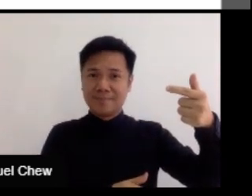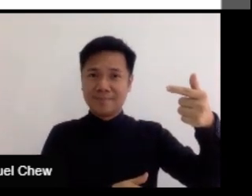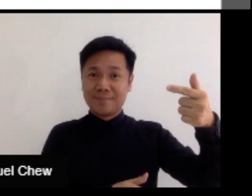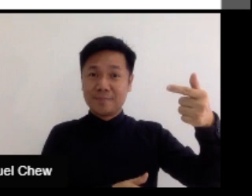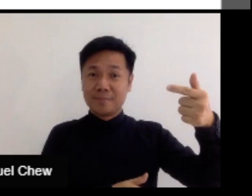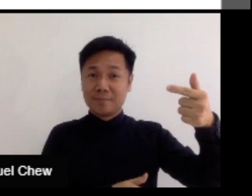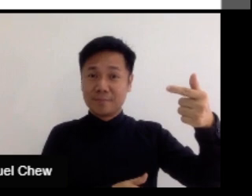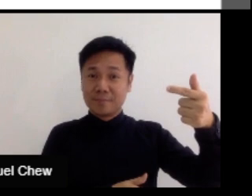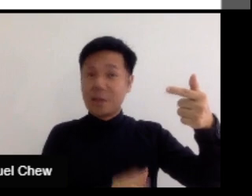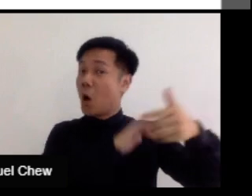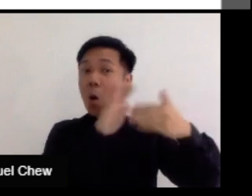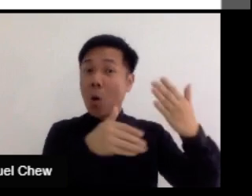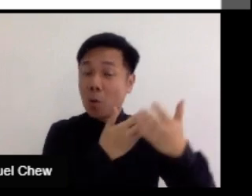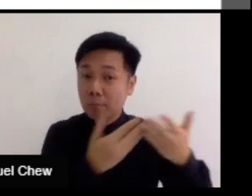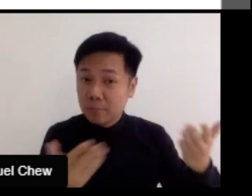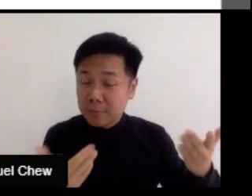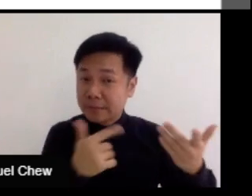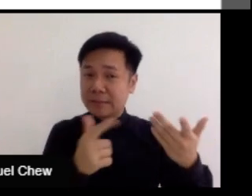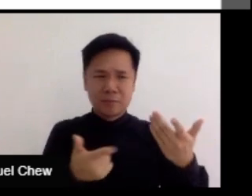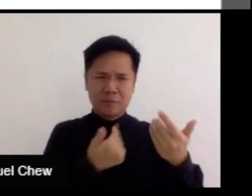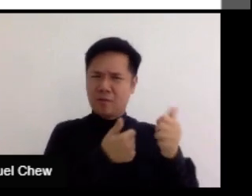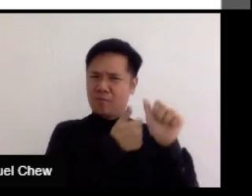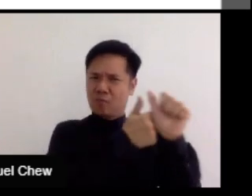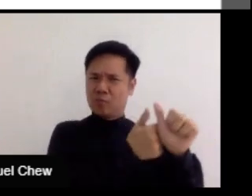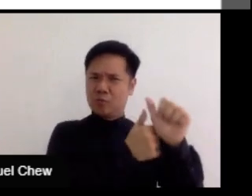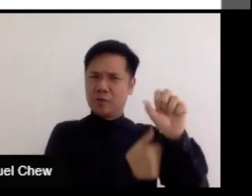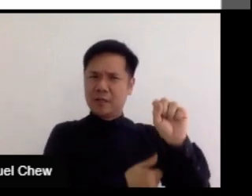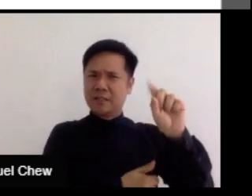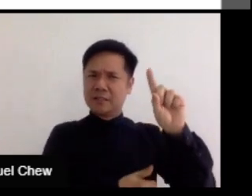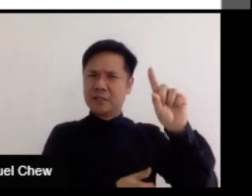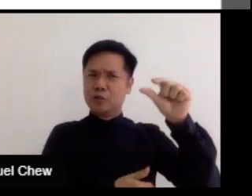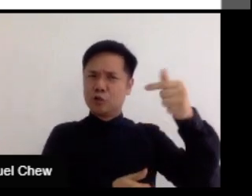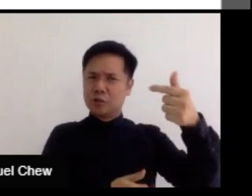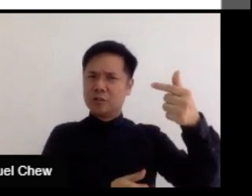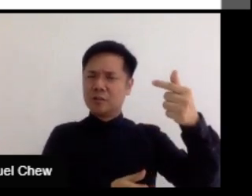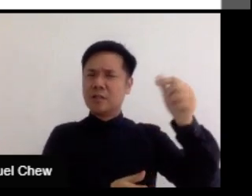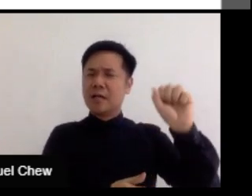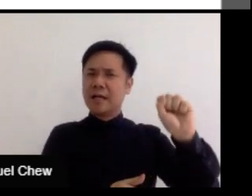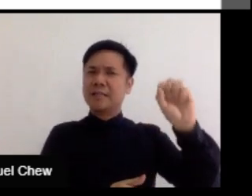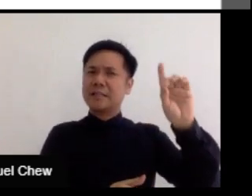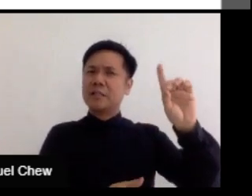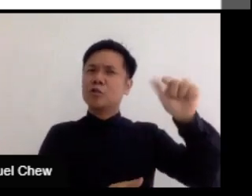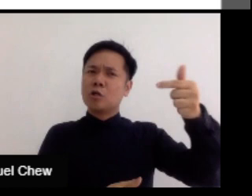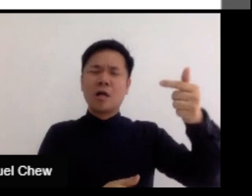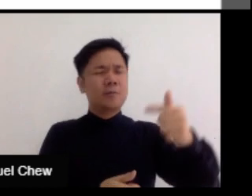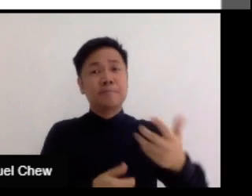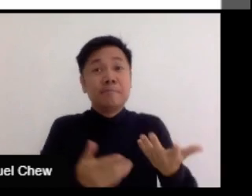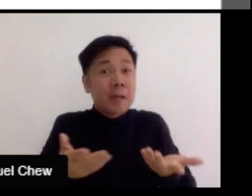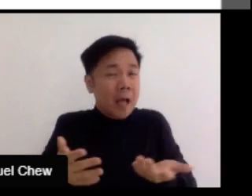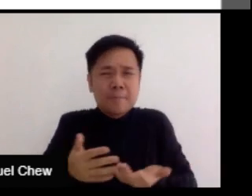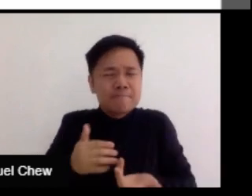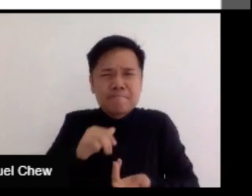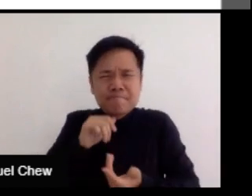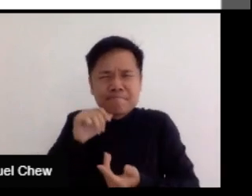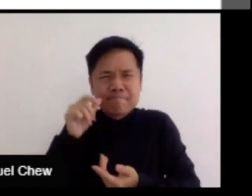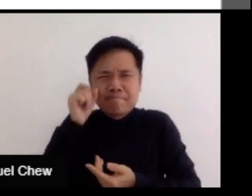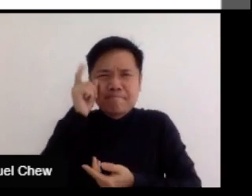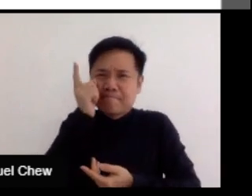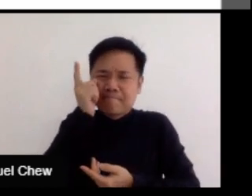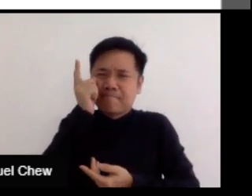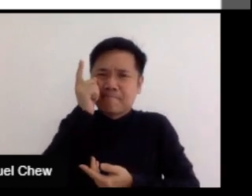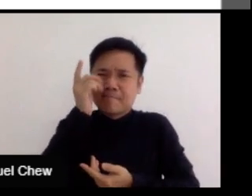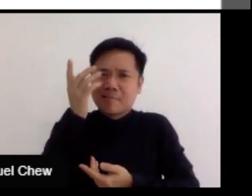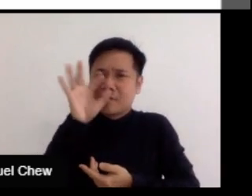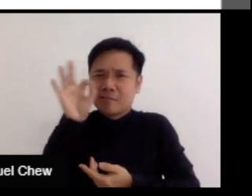term is based on the SDG. I don't know, understand what is the actually what is the difficult for